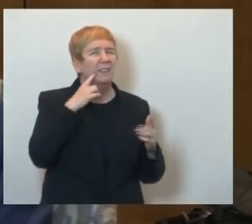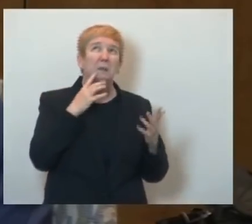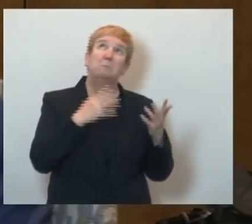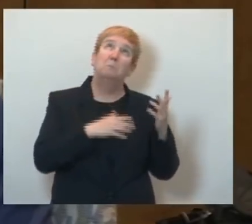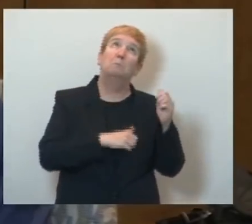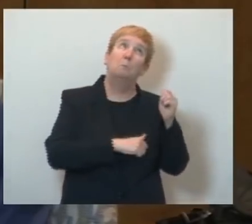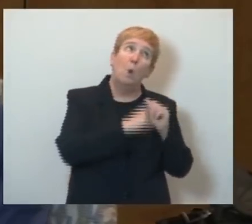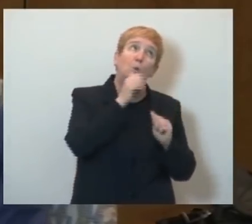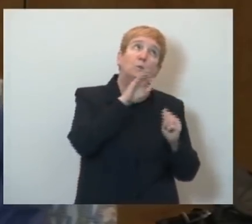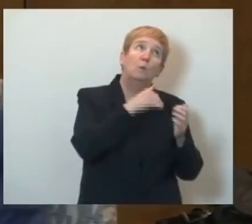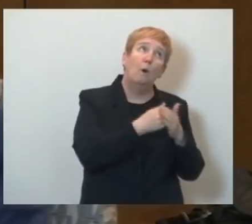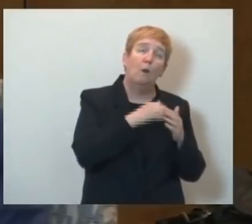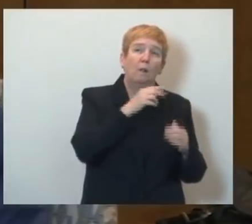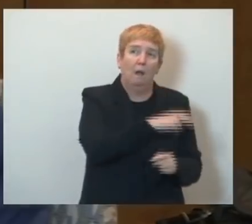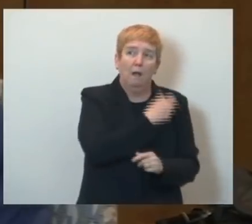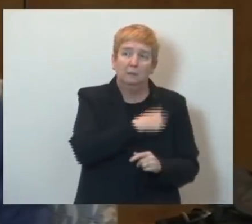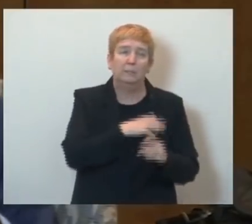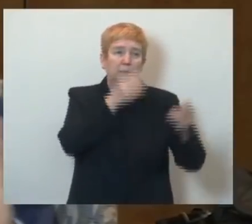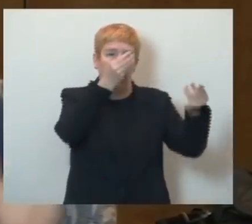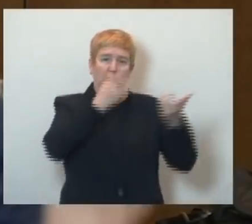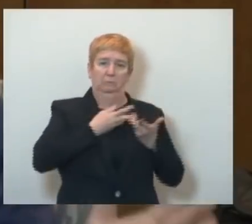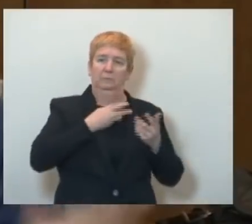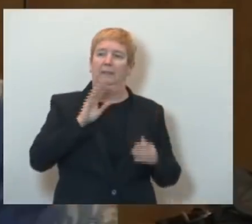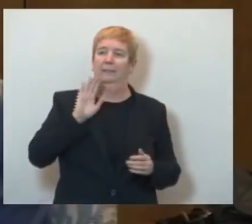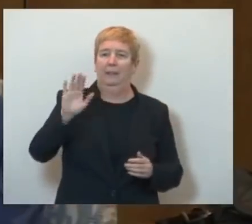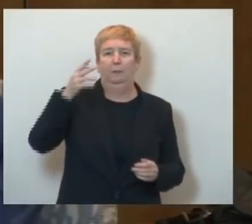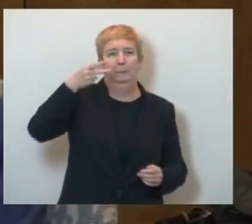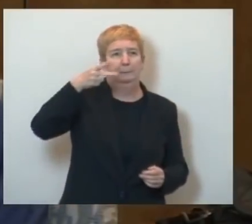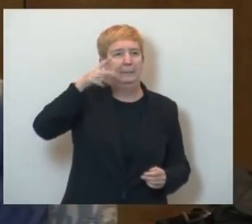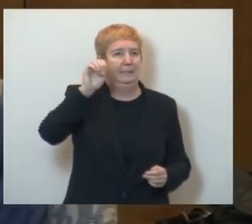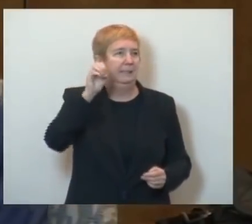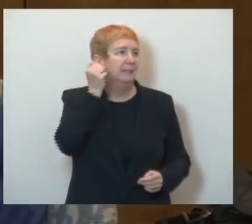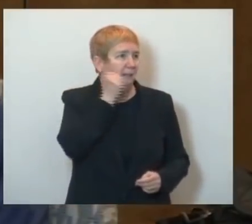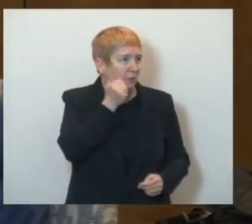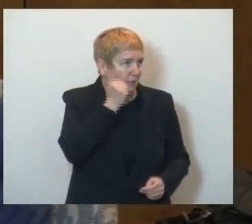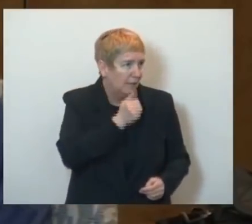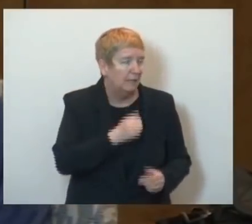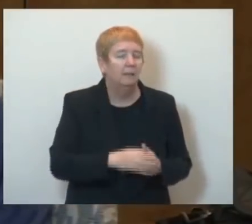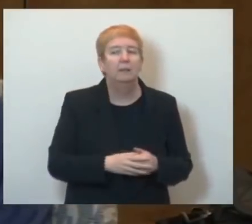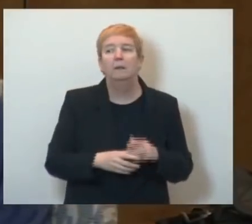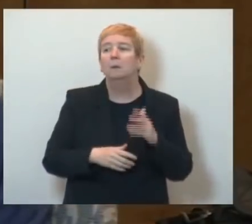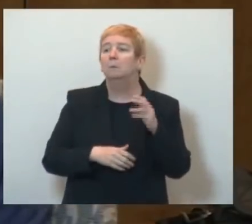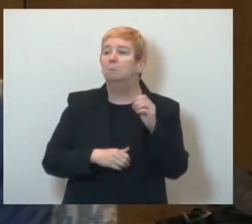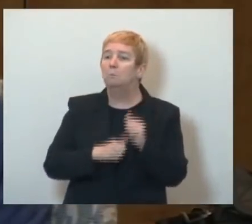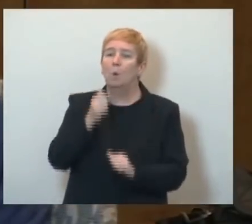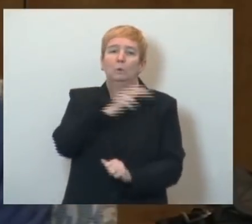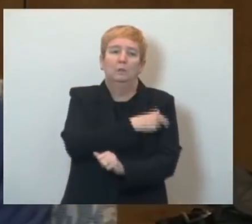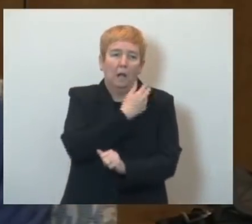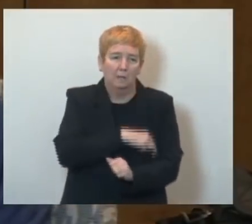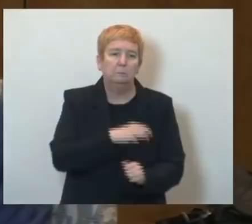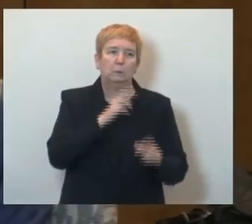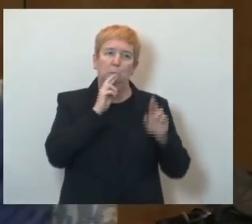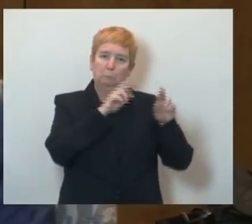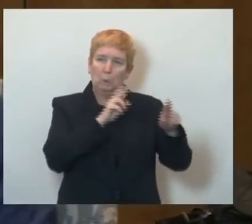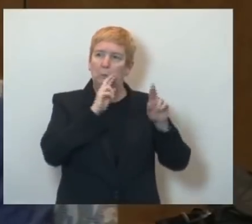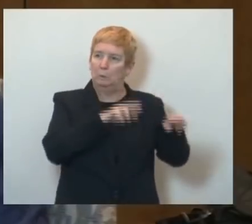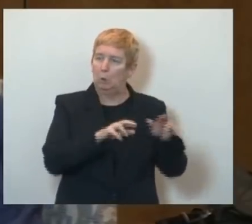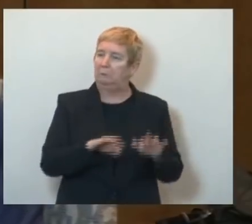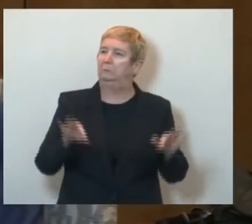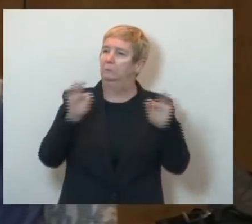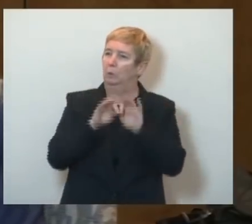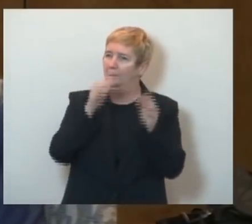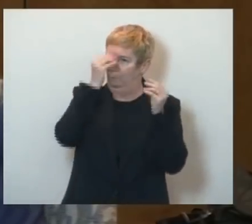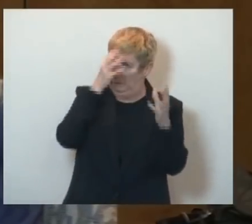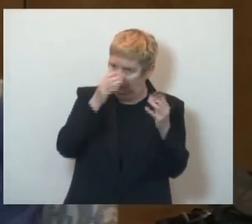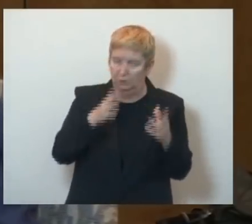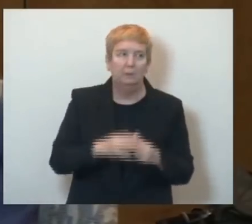every hospital reports on their PPE every day. Also, almost every hospital is sending necessary information in. All those hospitals